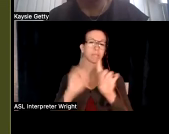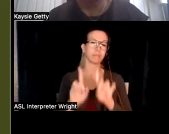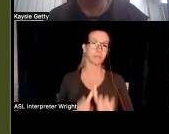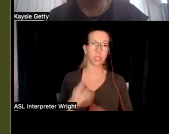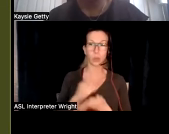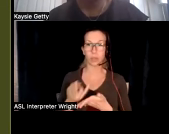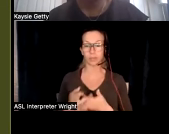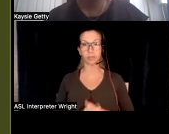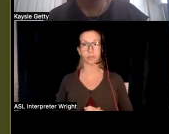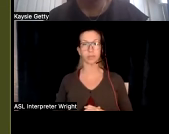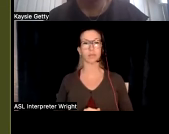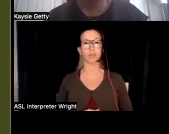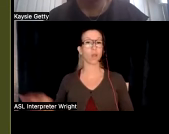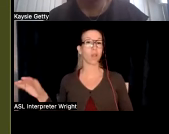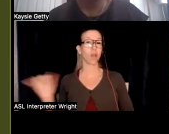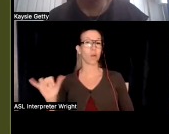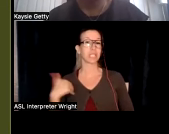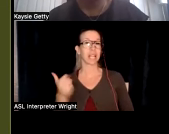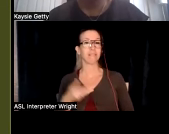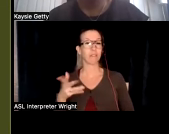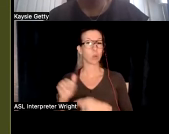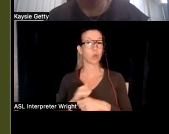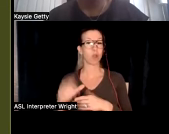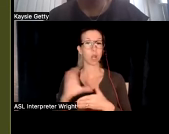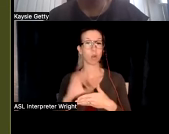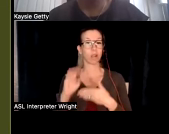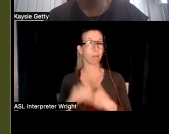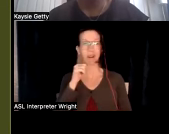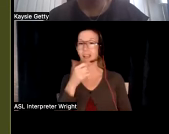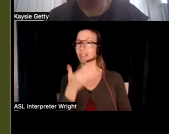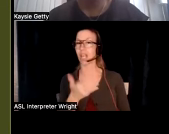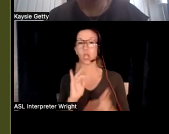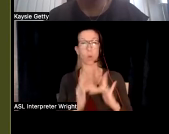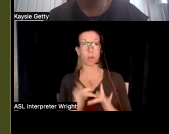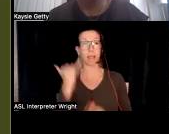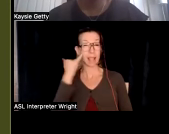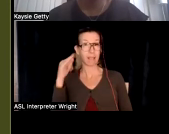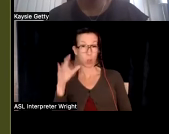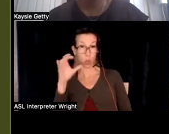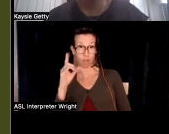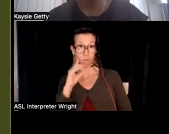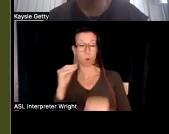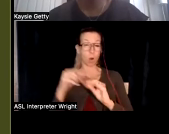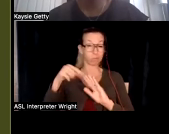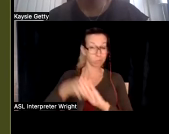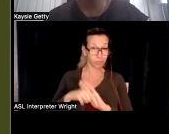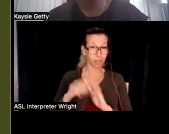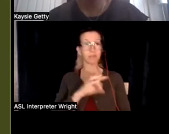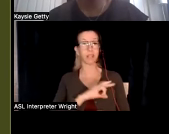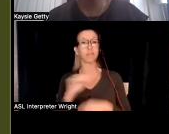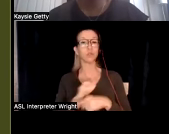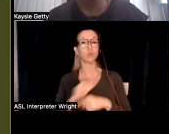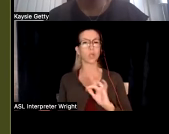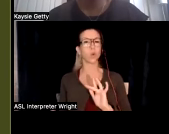then we have a couple of training curriculums. Those are not on our website, but if you're interested in more intensive staff training, reach out to us and we can tell you